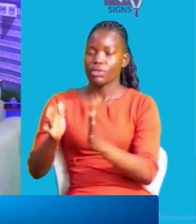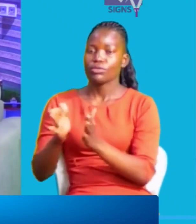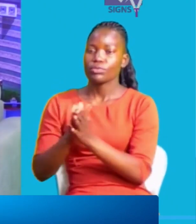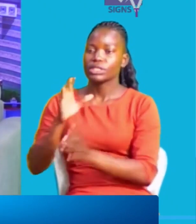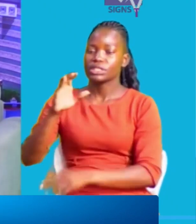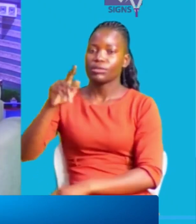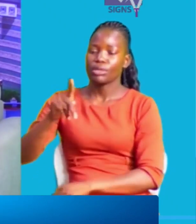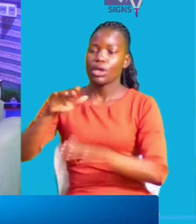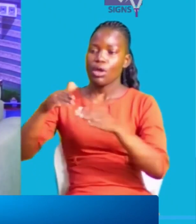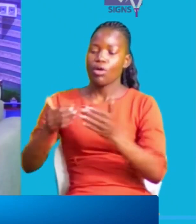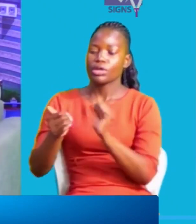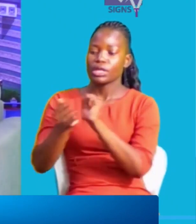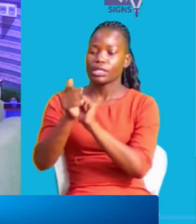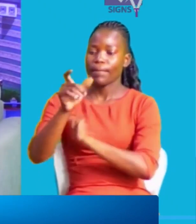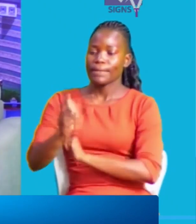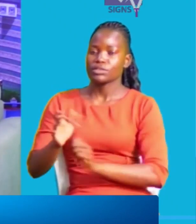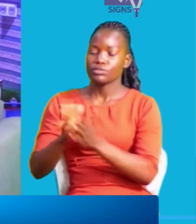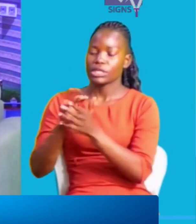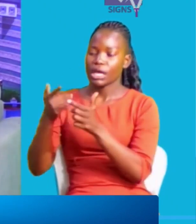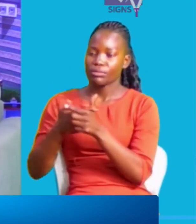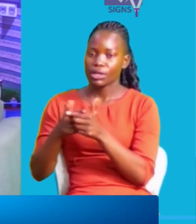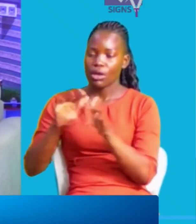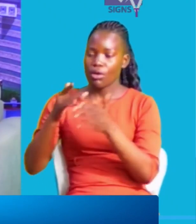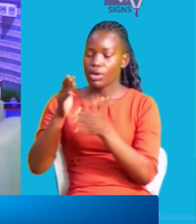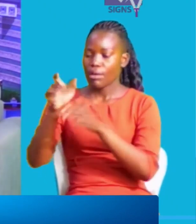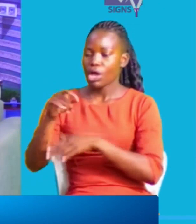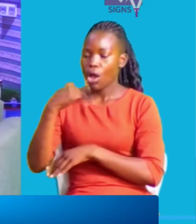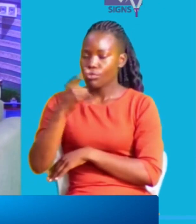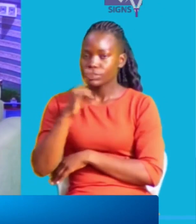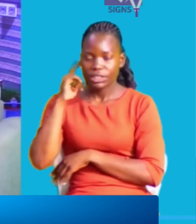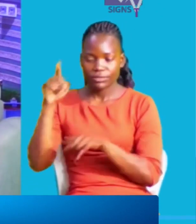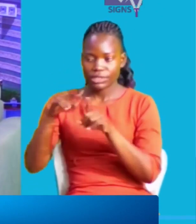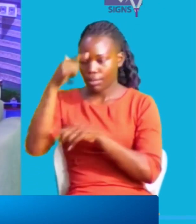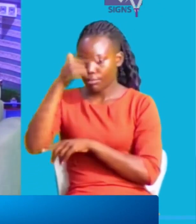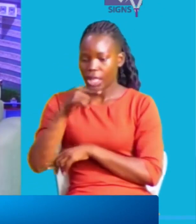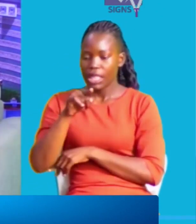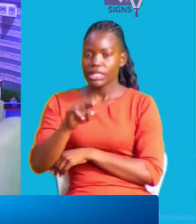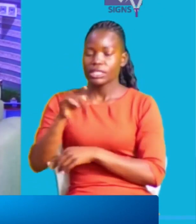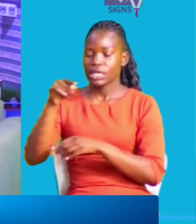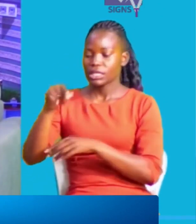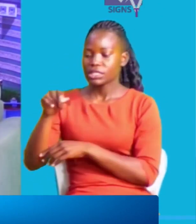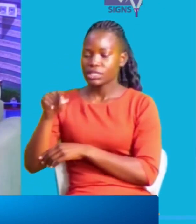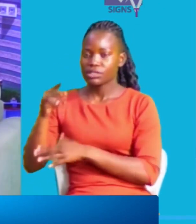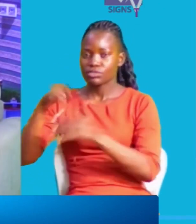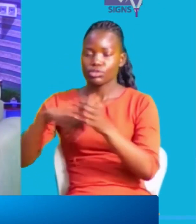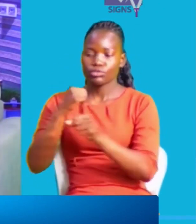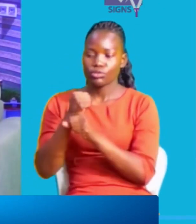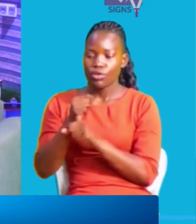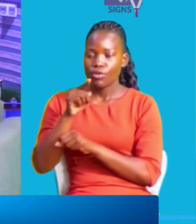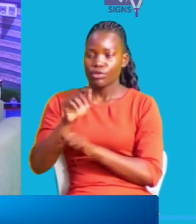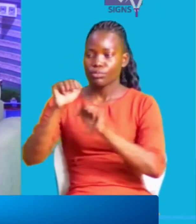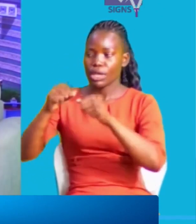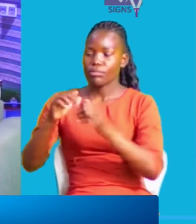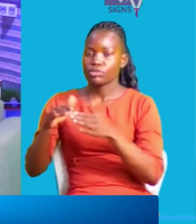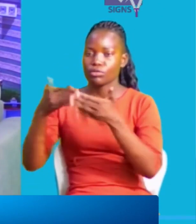or you find a person with albinism, or you find a person who is deaf, or a person who is blind, this and this is what you're supposed to do for you to be able to